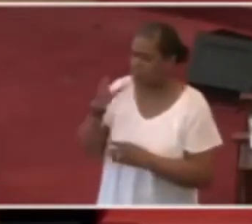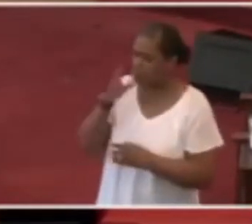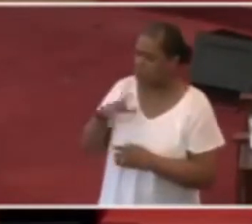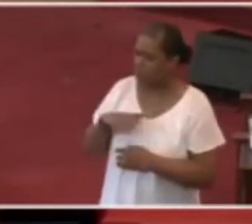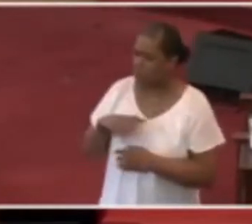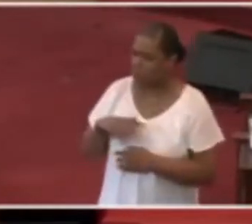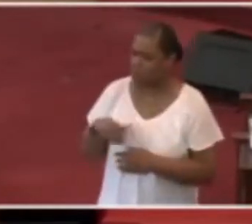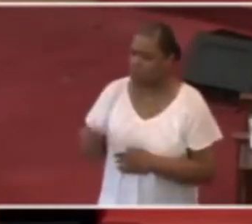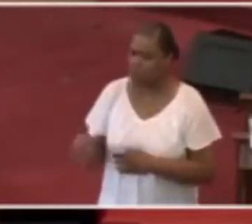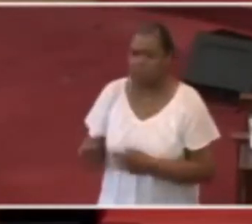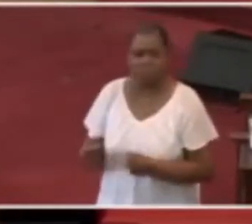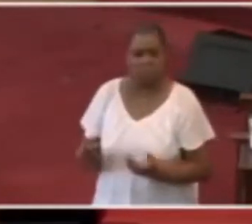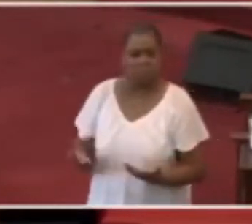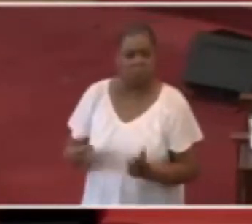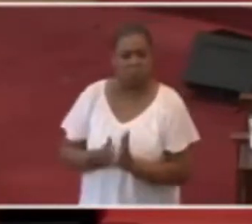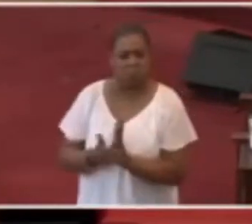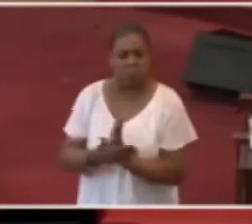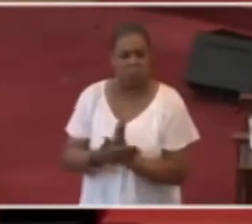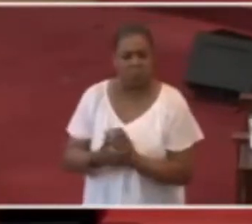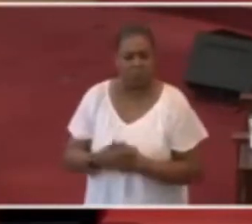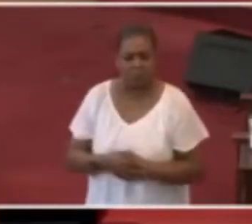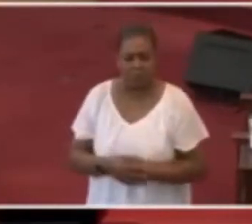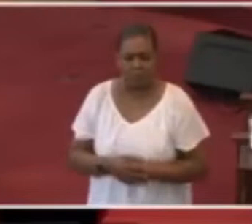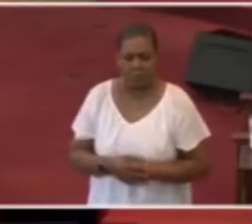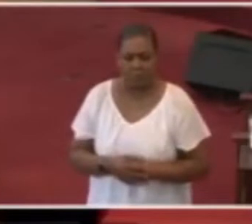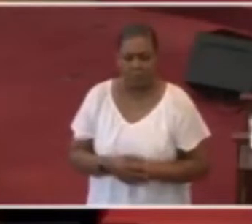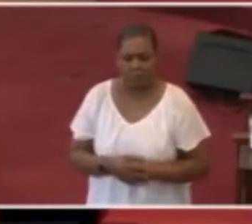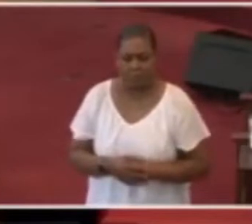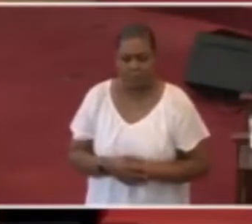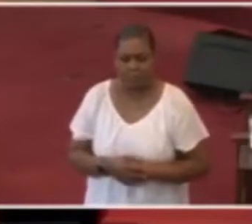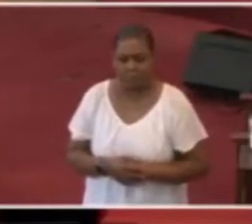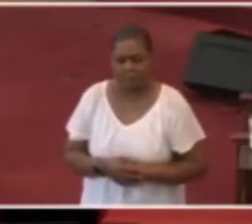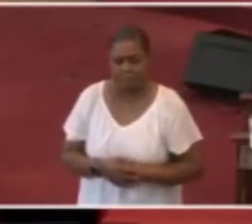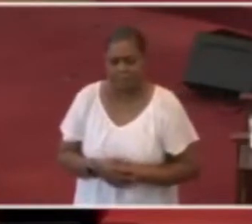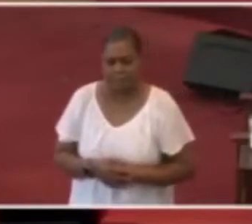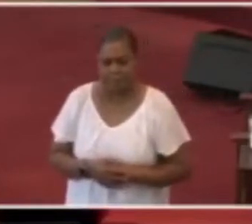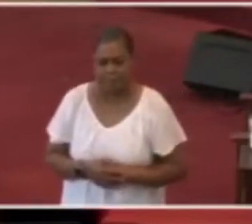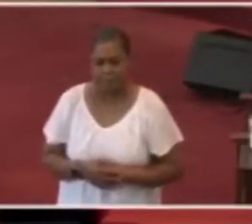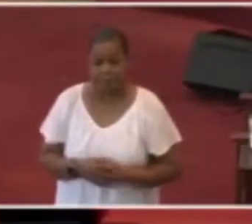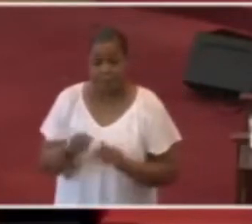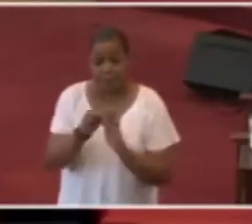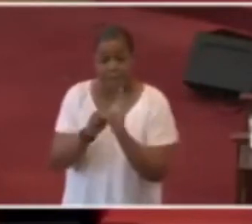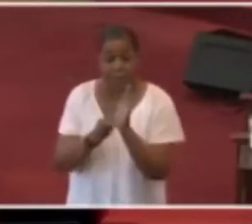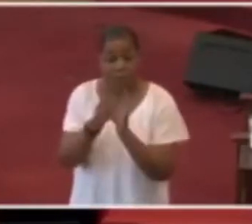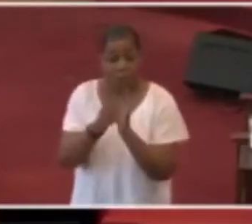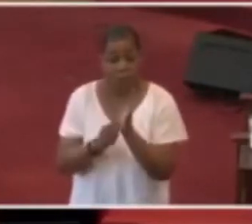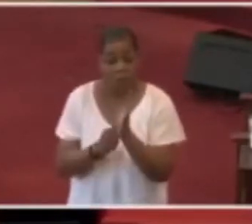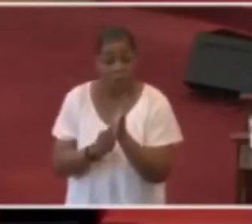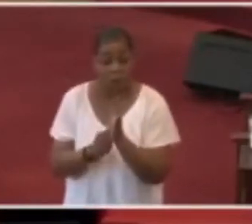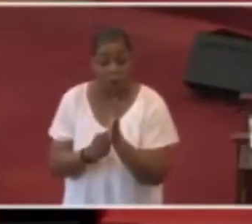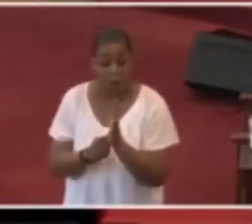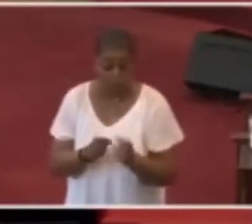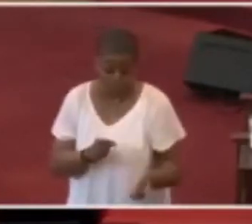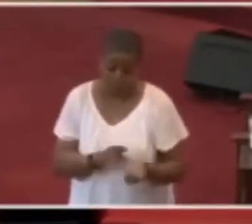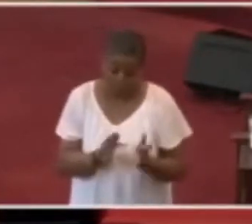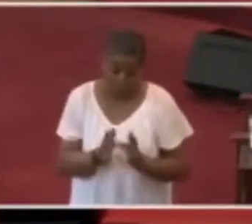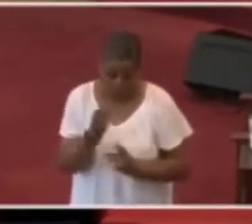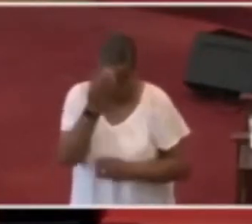the act of committing adultery. And in the law of Moses, of course, as you